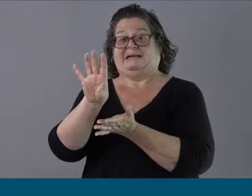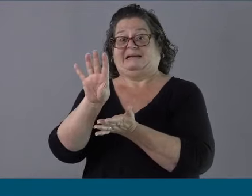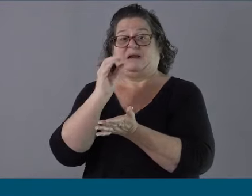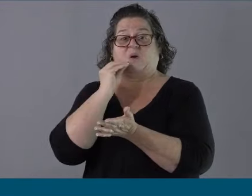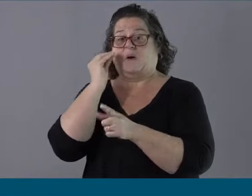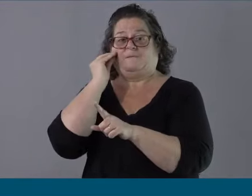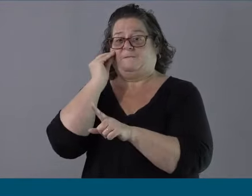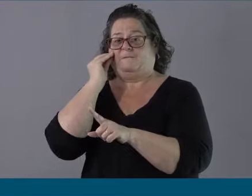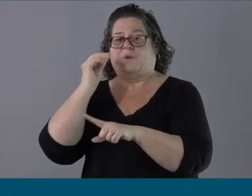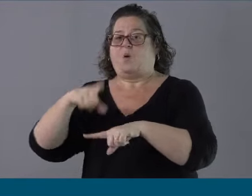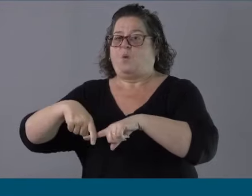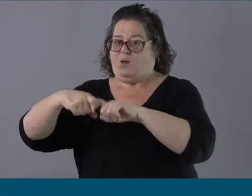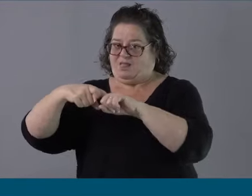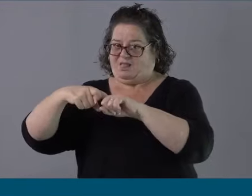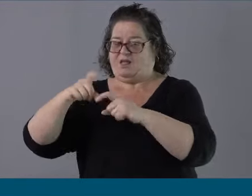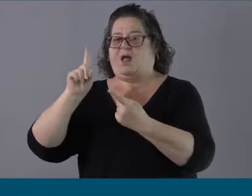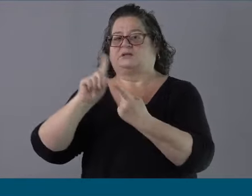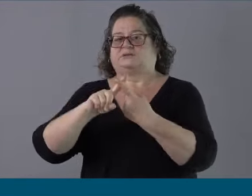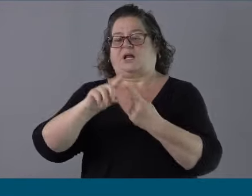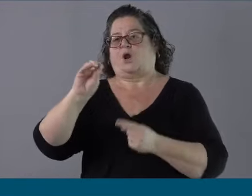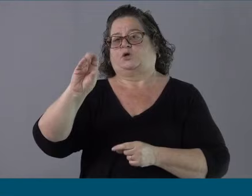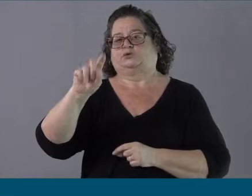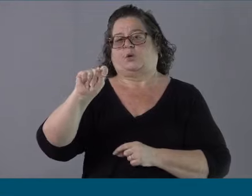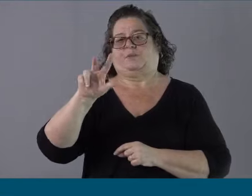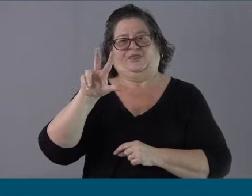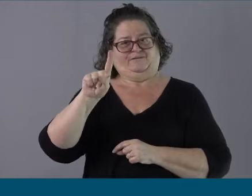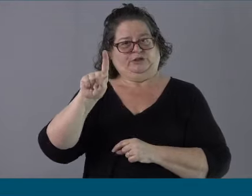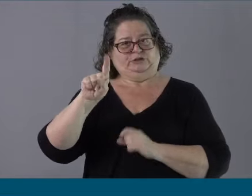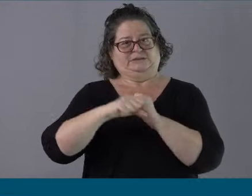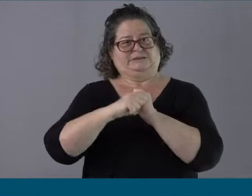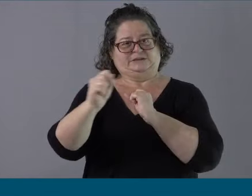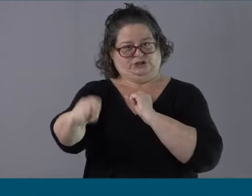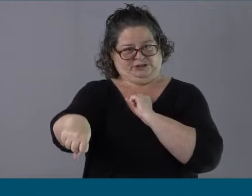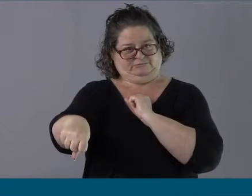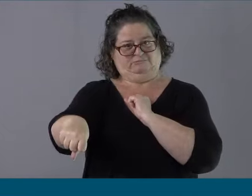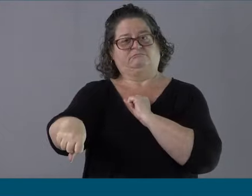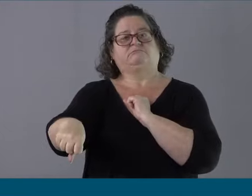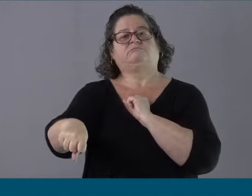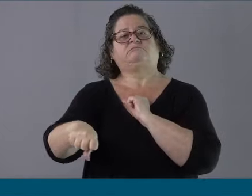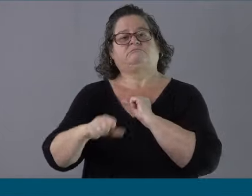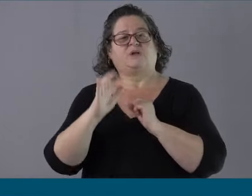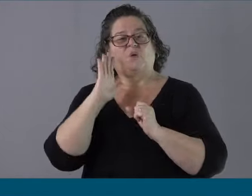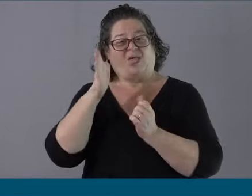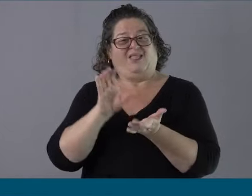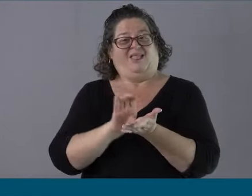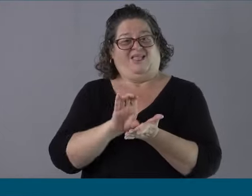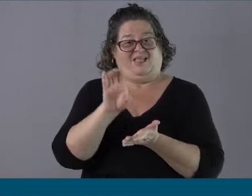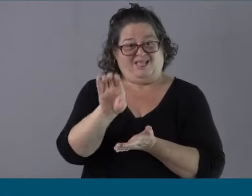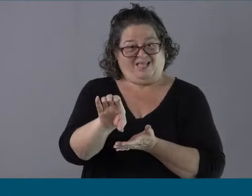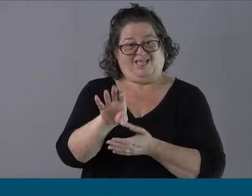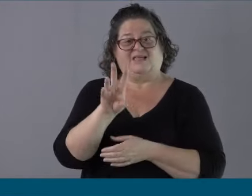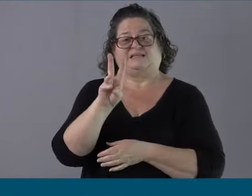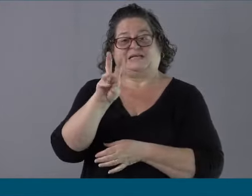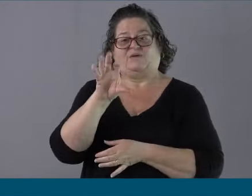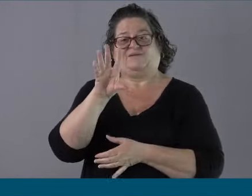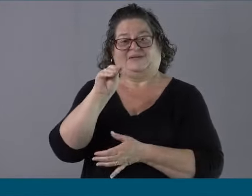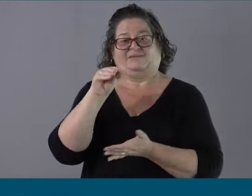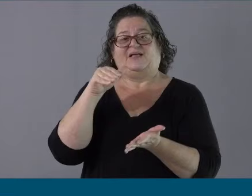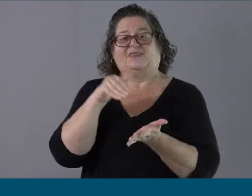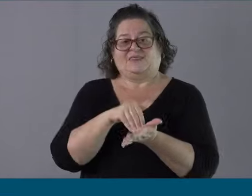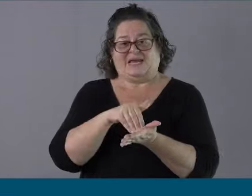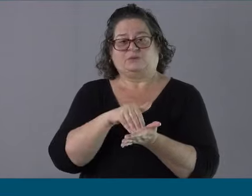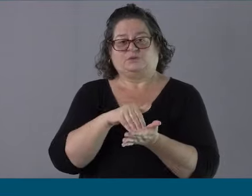31st, along with $650,000 for community action agencies to improve staffing and administration